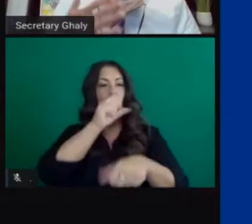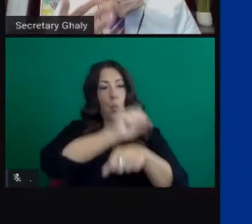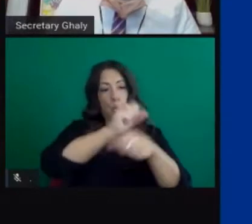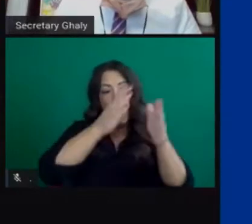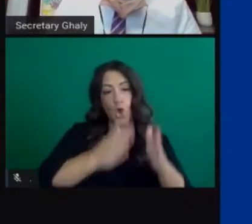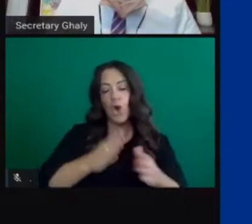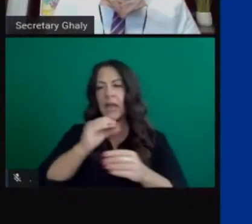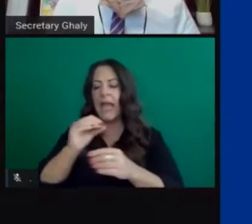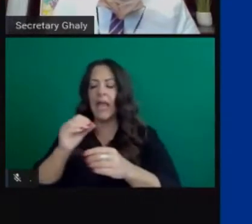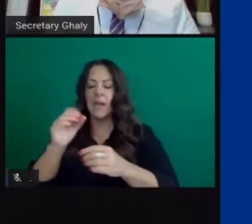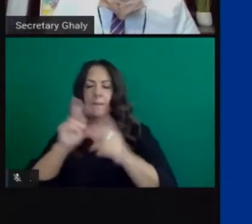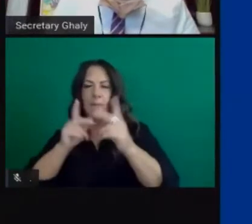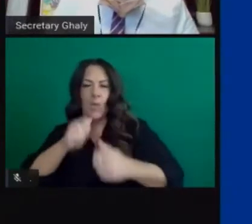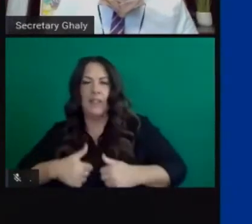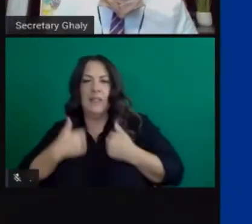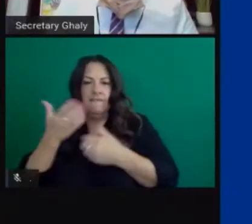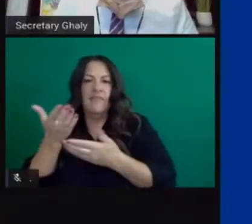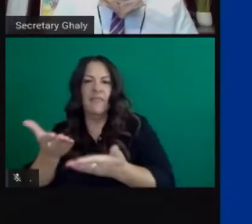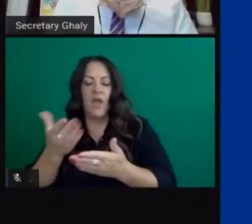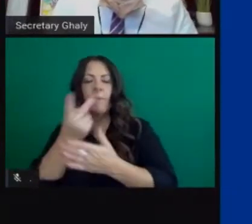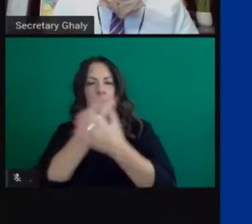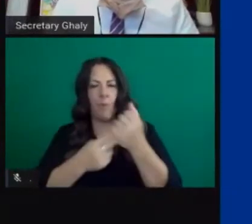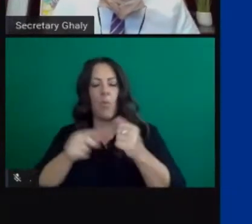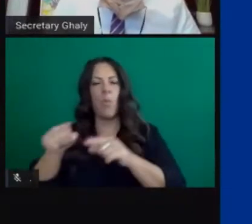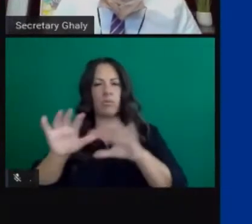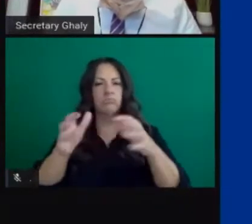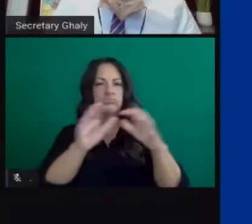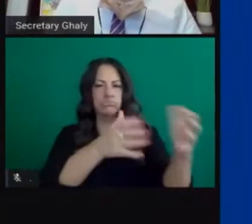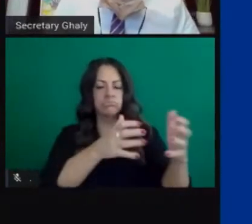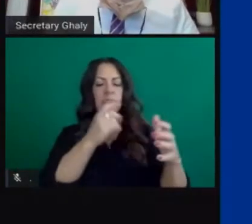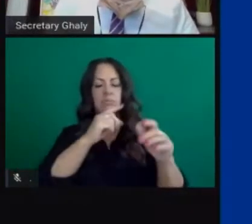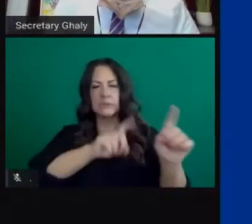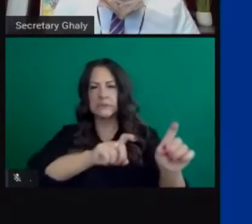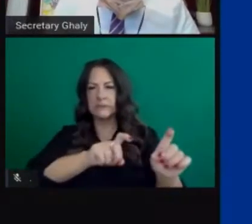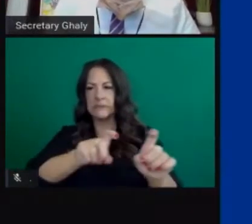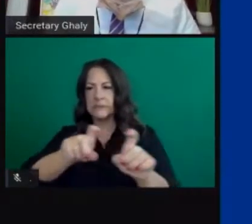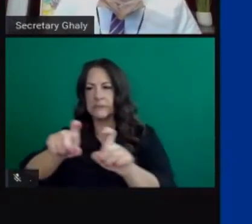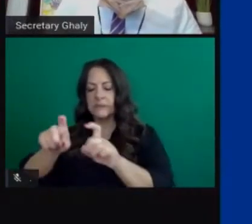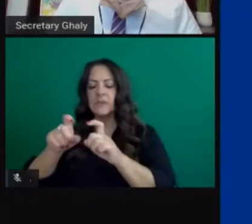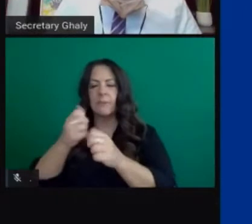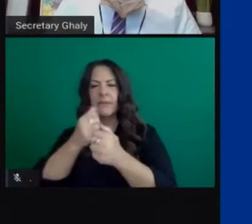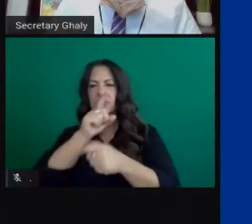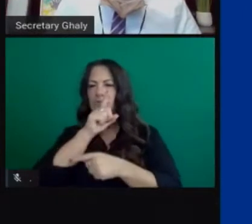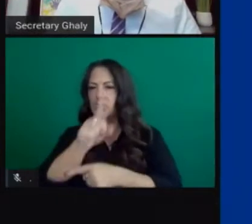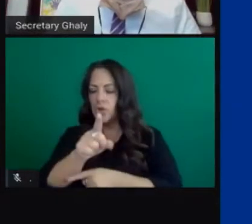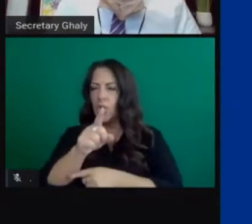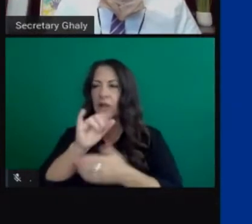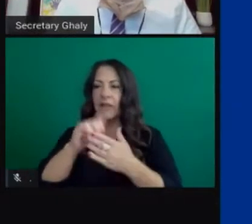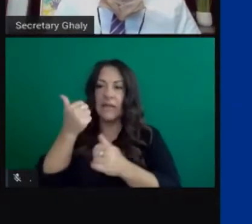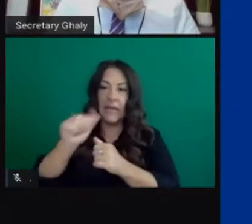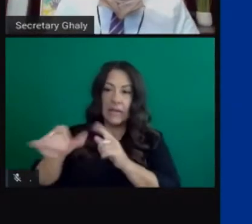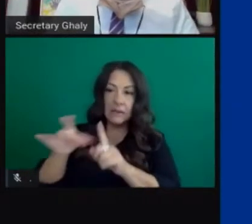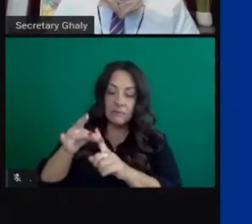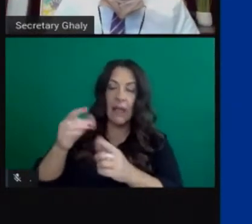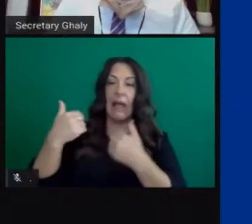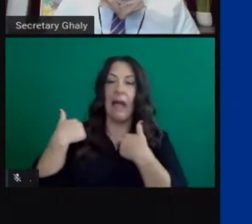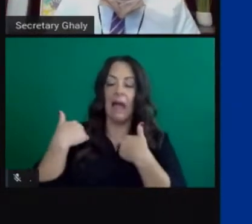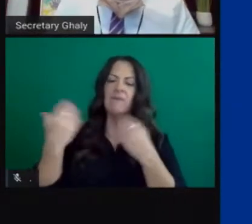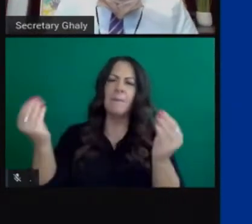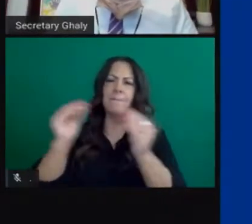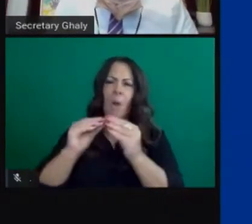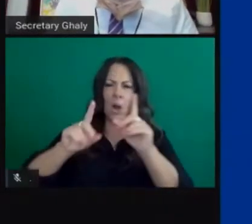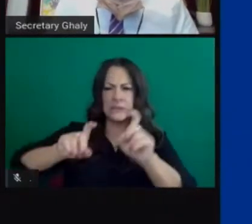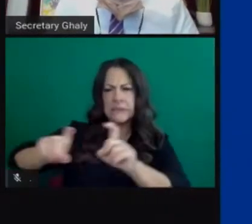test, that we're committed to having broad scale testing in that facility to make sure we continue to detect cases that might